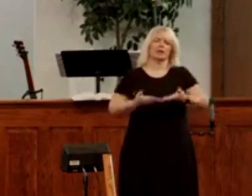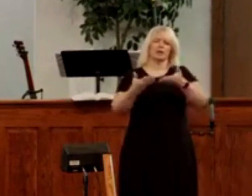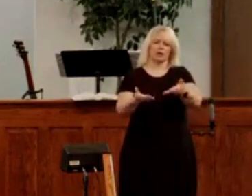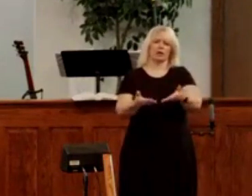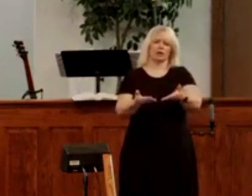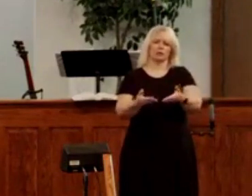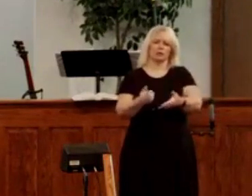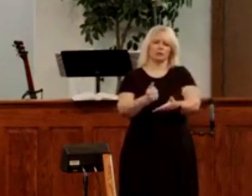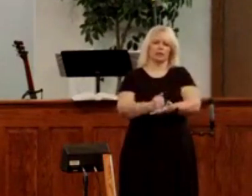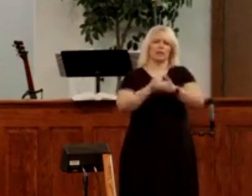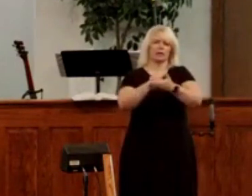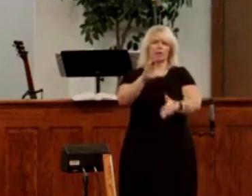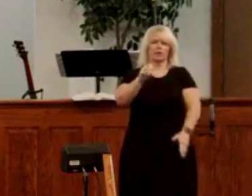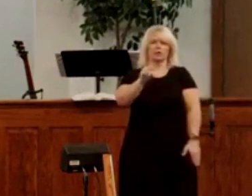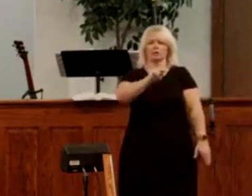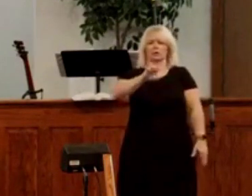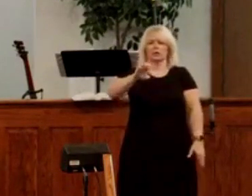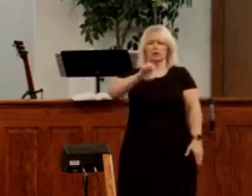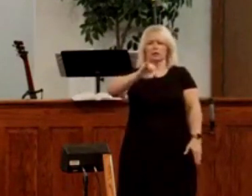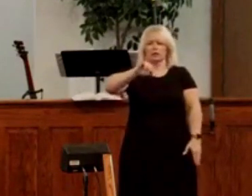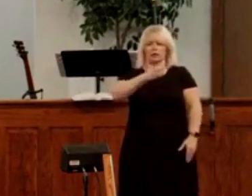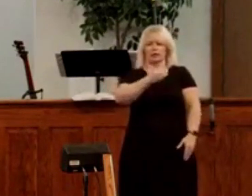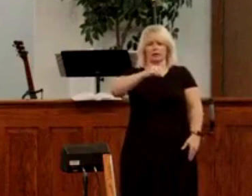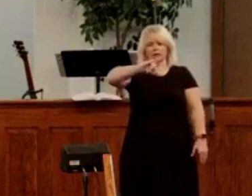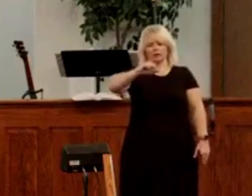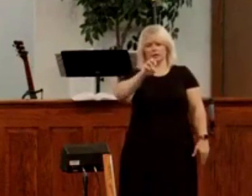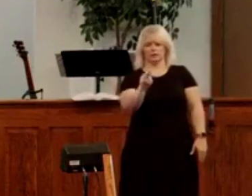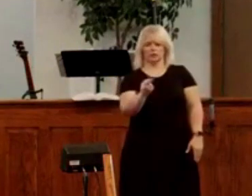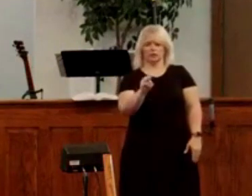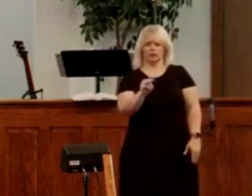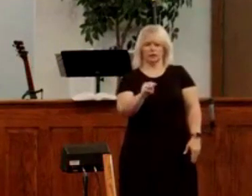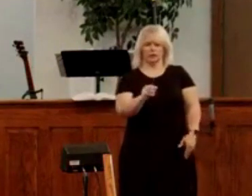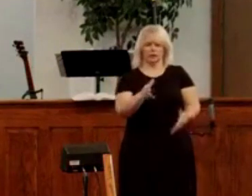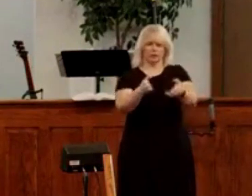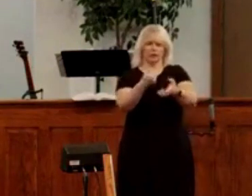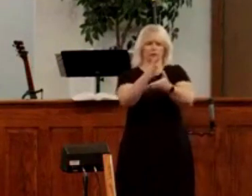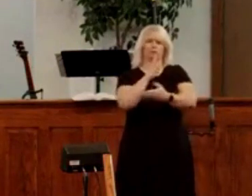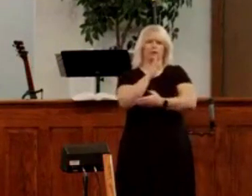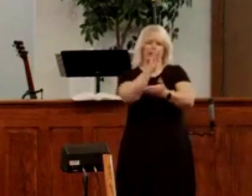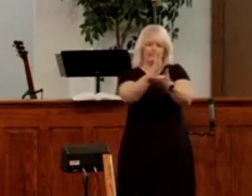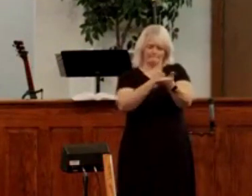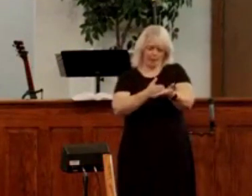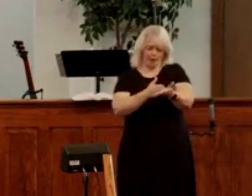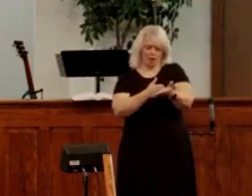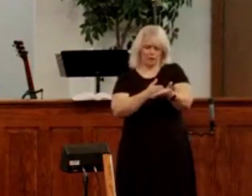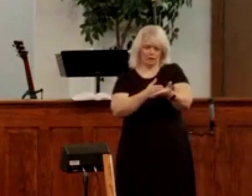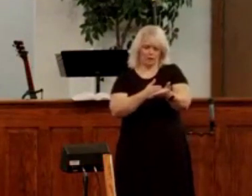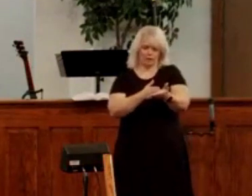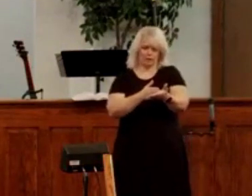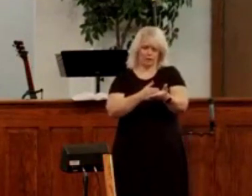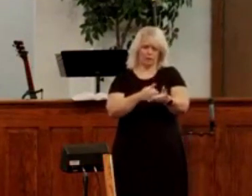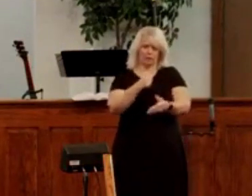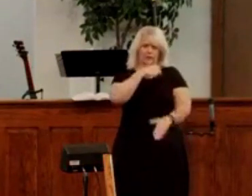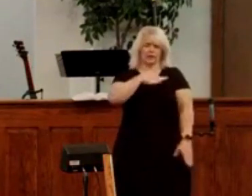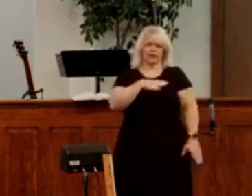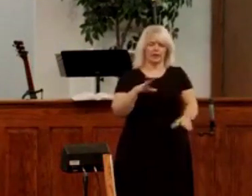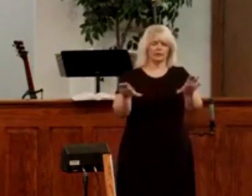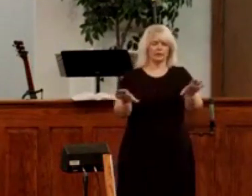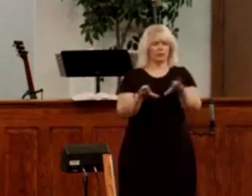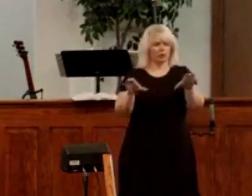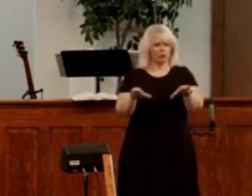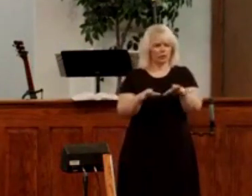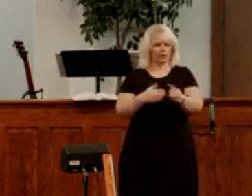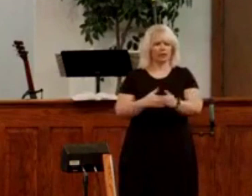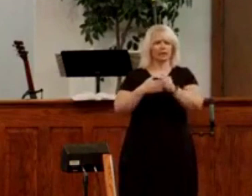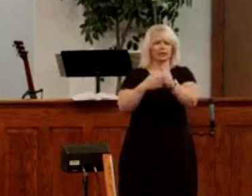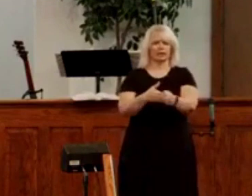out Connie and Jim. But we just want you to be a part of what the ladies are doing and leading us